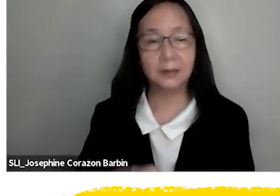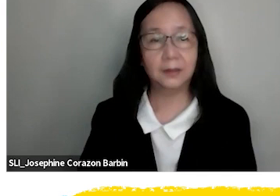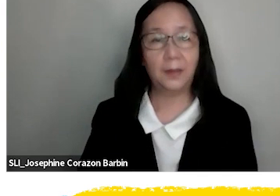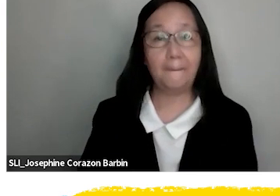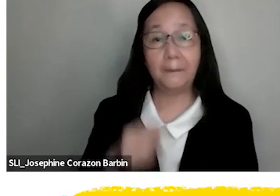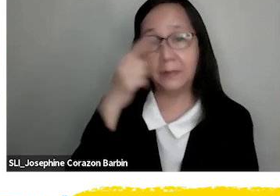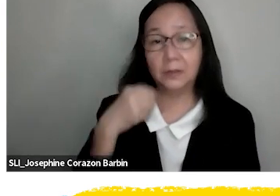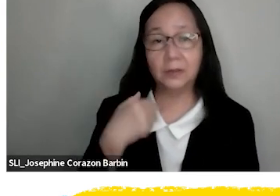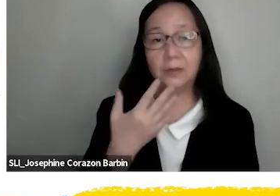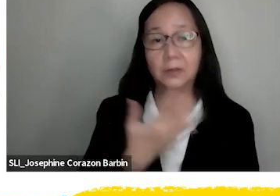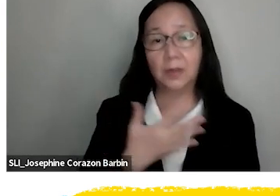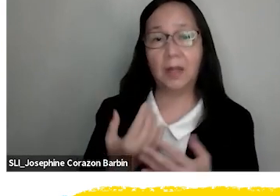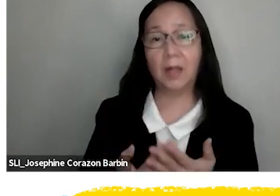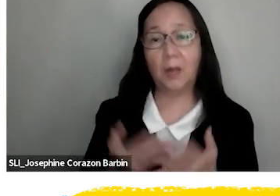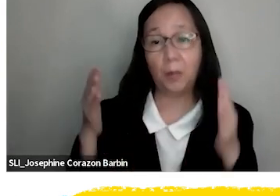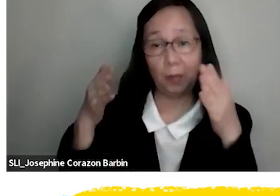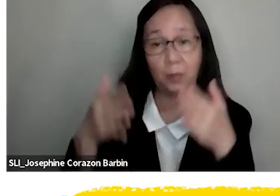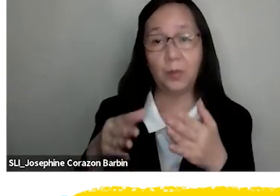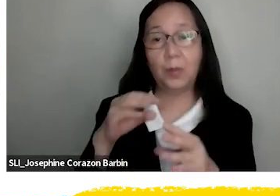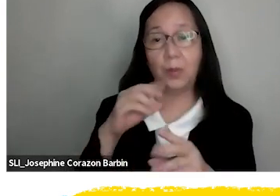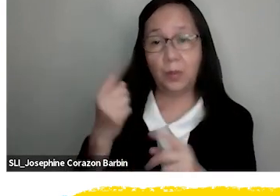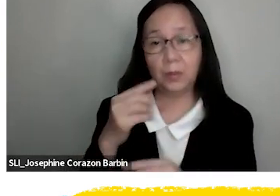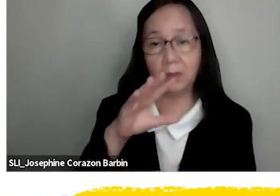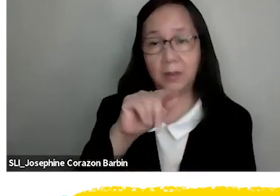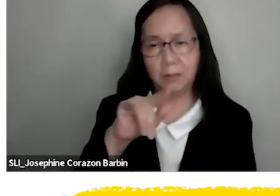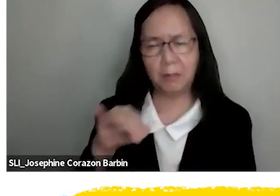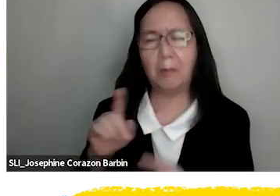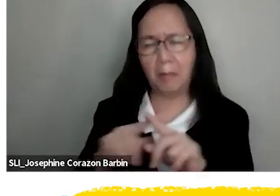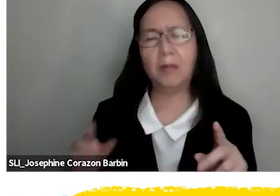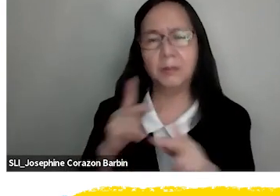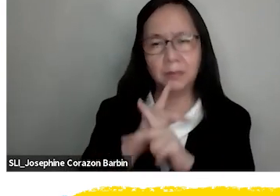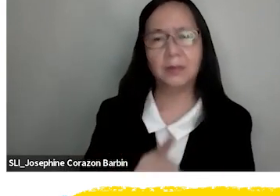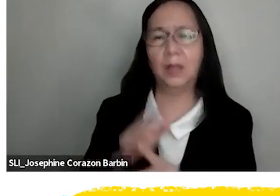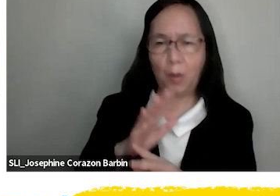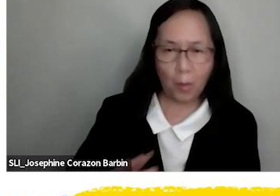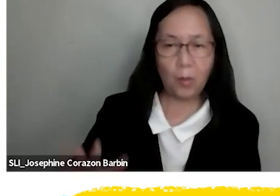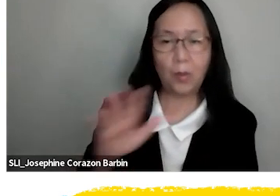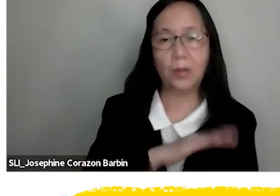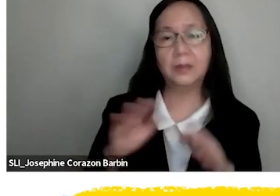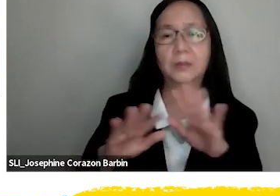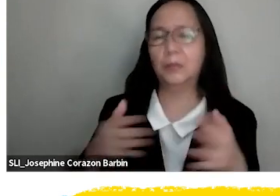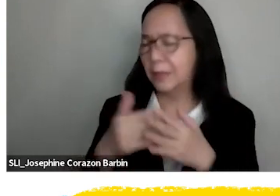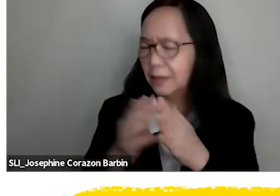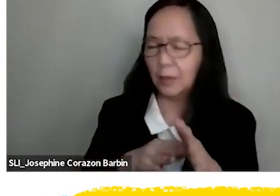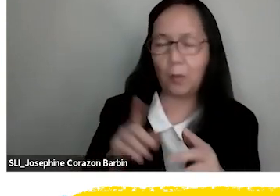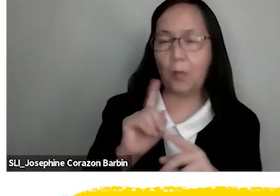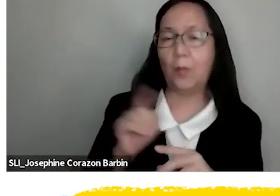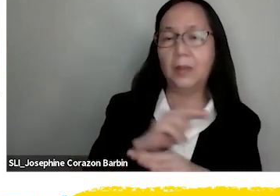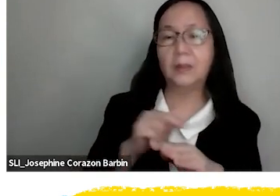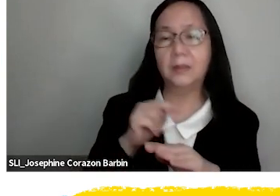because our jurisdiction is only ASEAN, but we will protect all children in ASEAN, no matter what nationality.